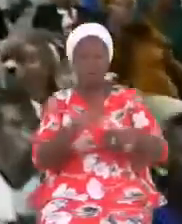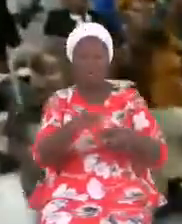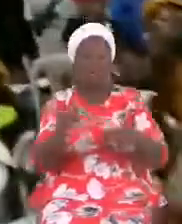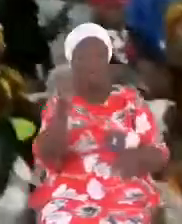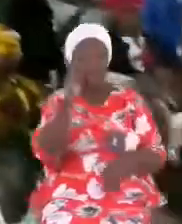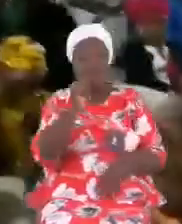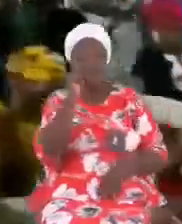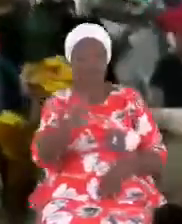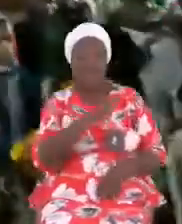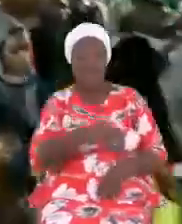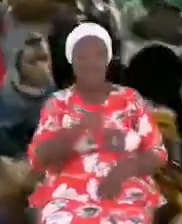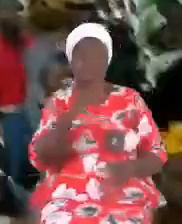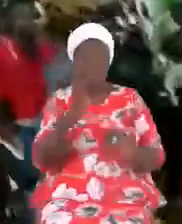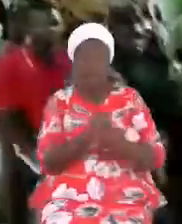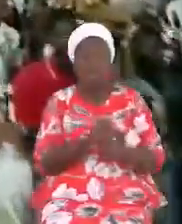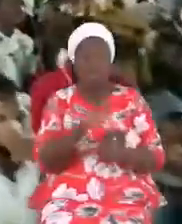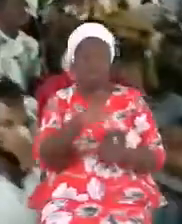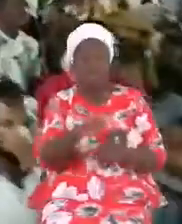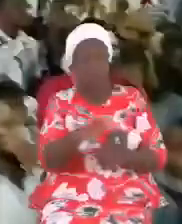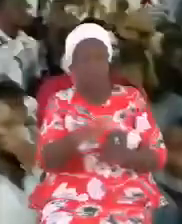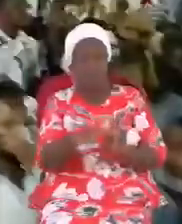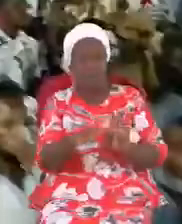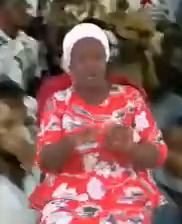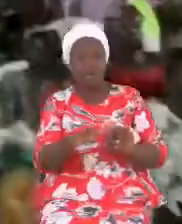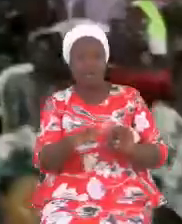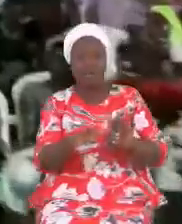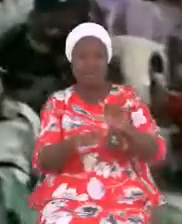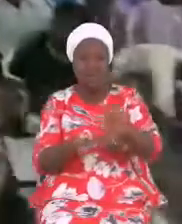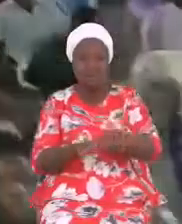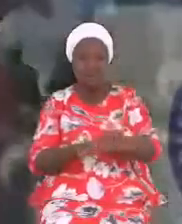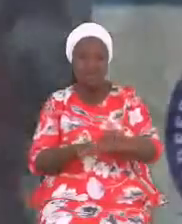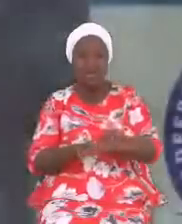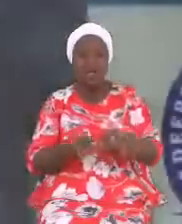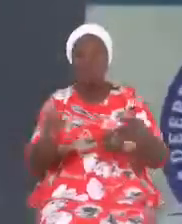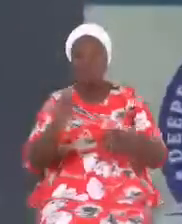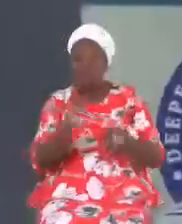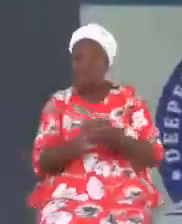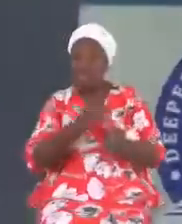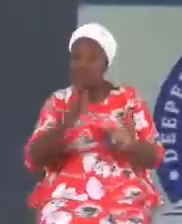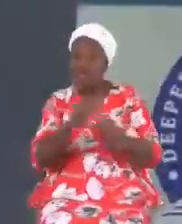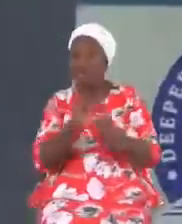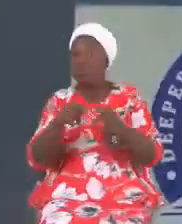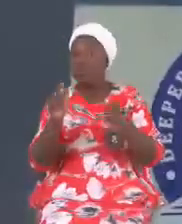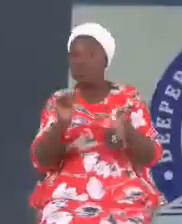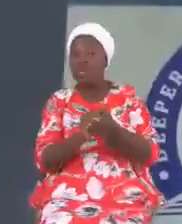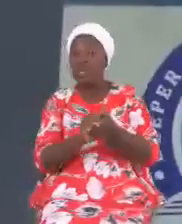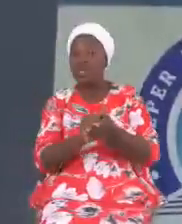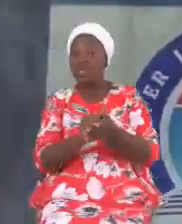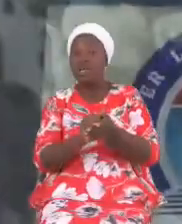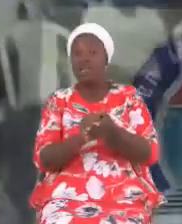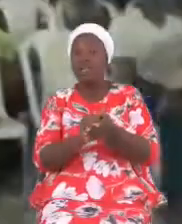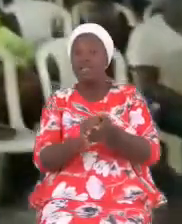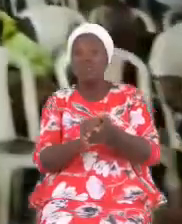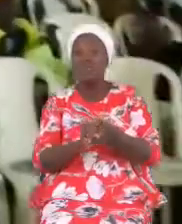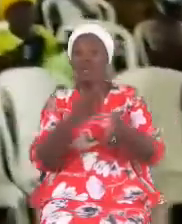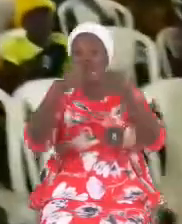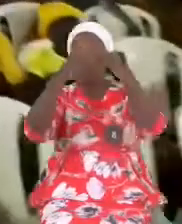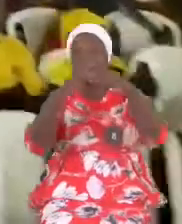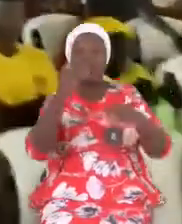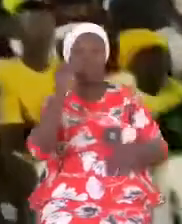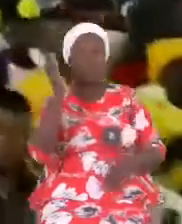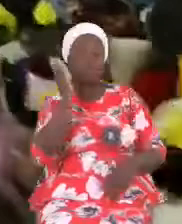step after step so that they will get to that heavenly habitation. Other